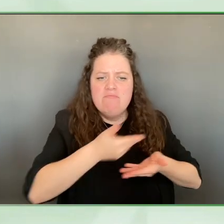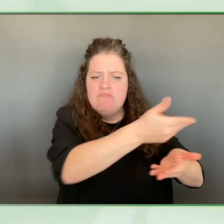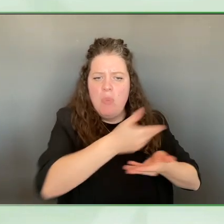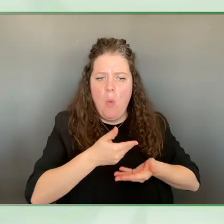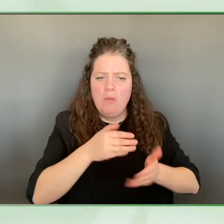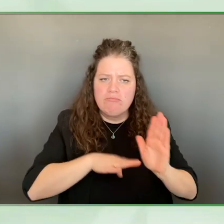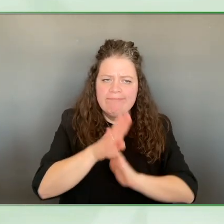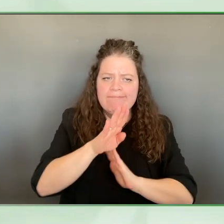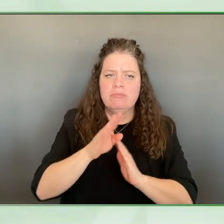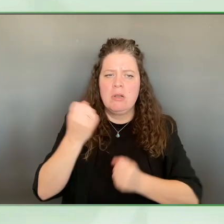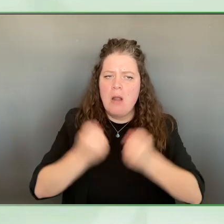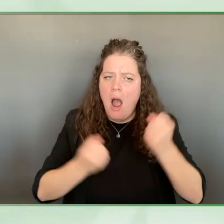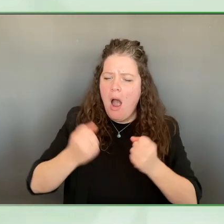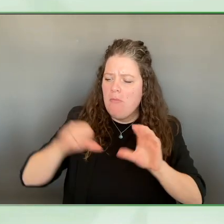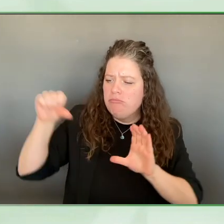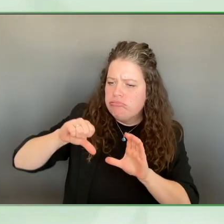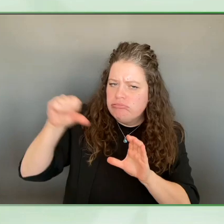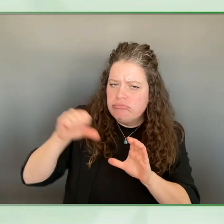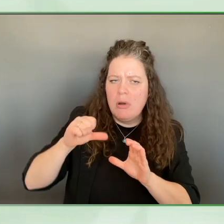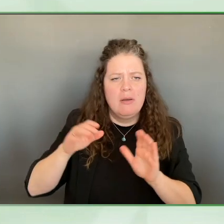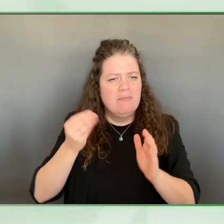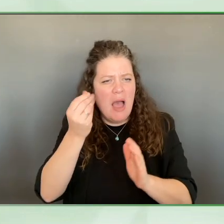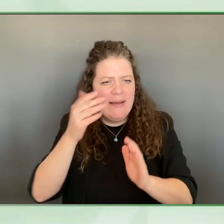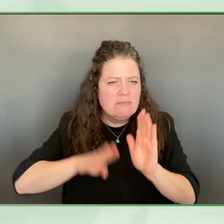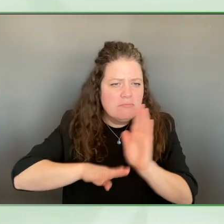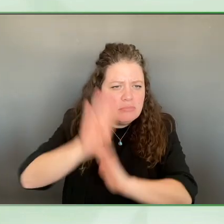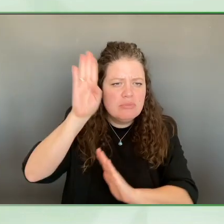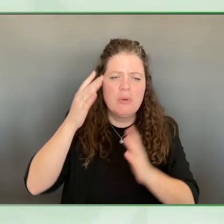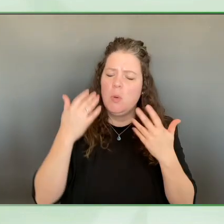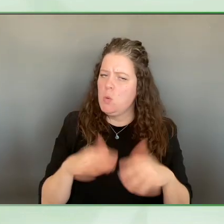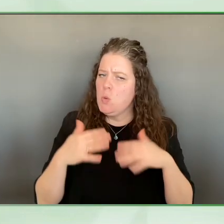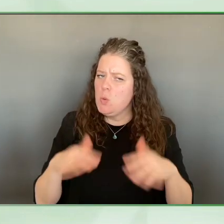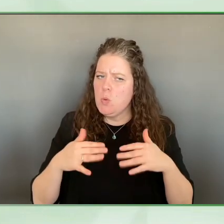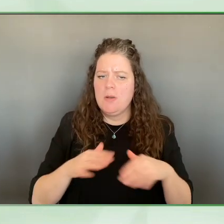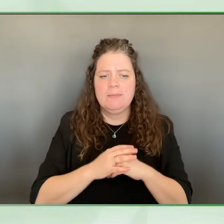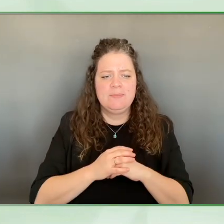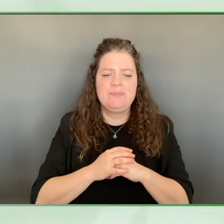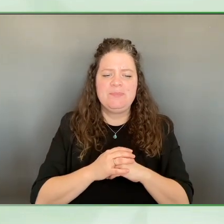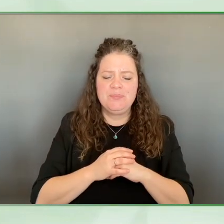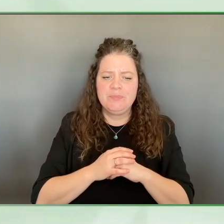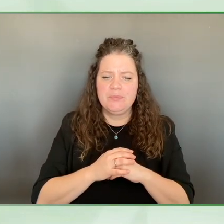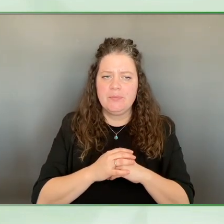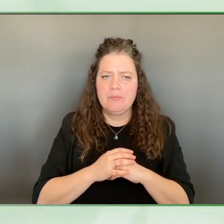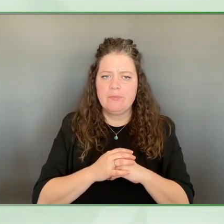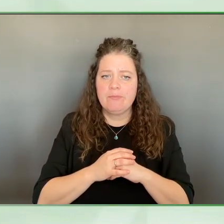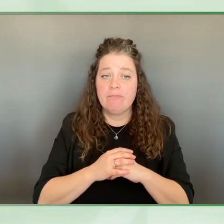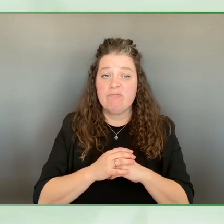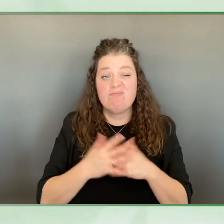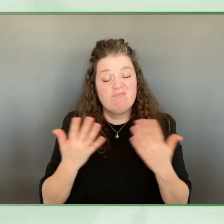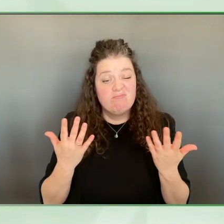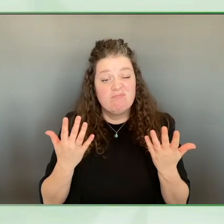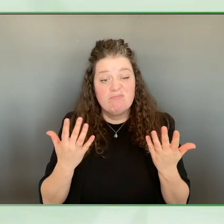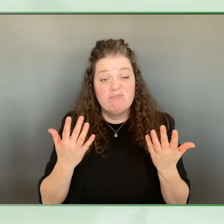So yeah, I think it's the biggest thing to